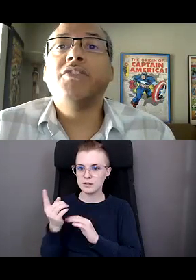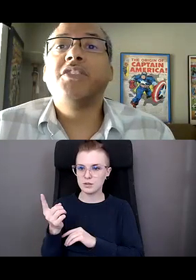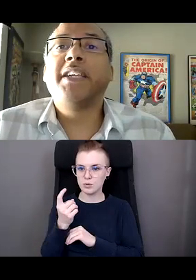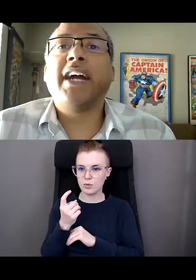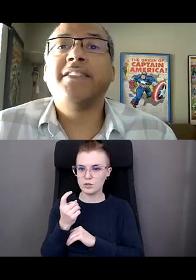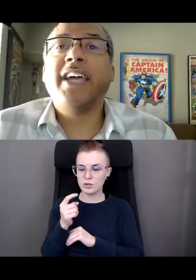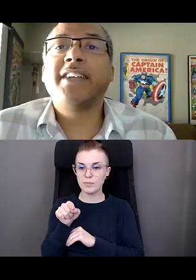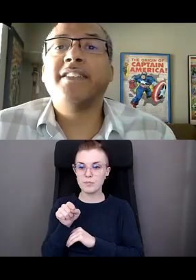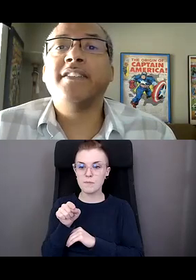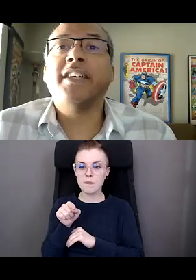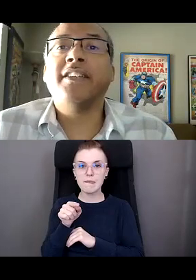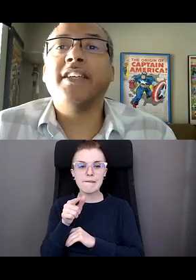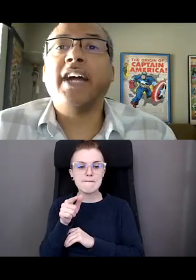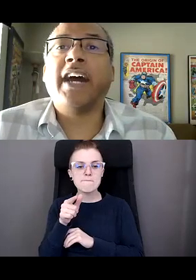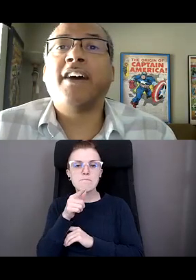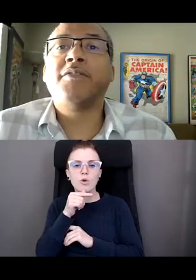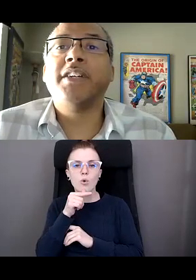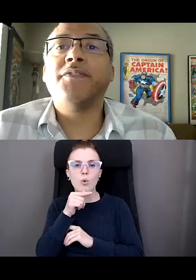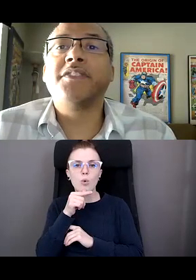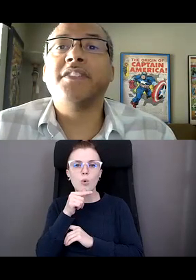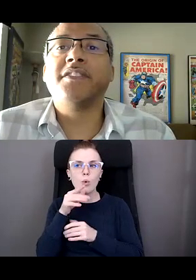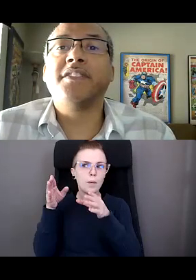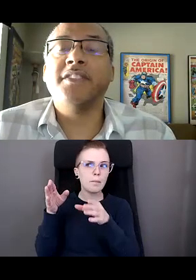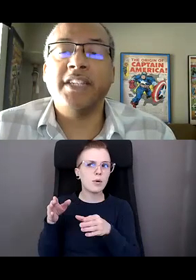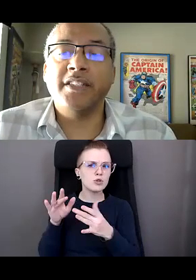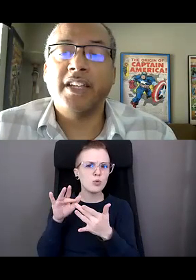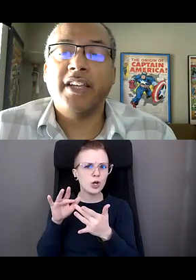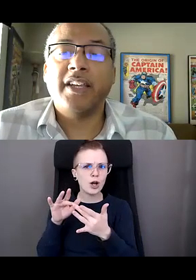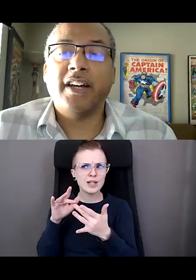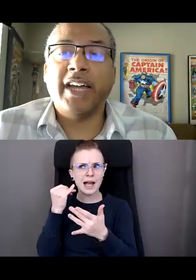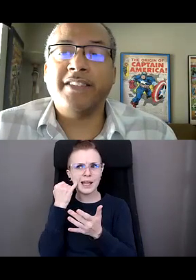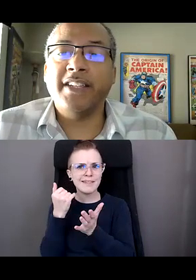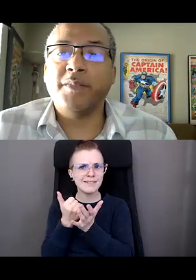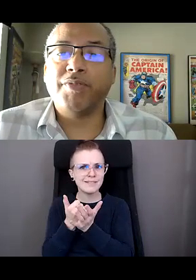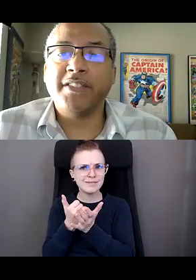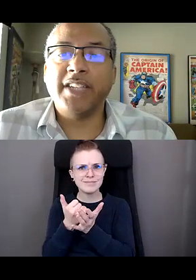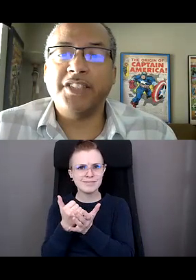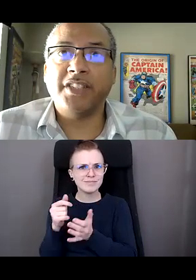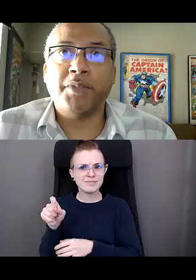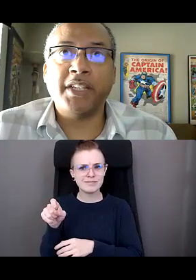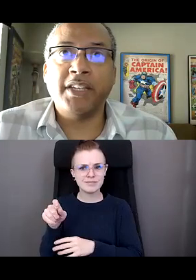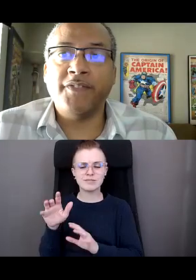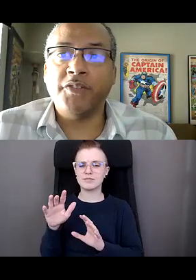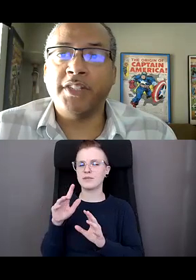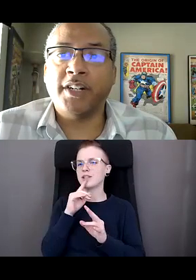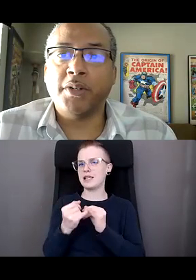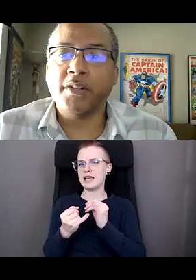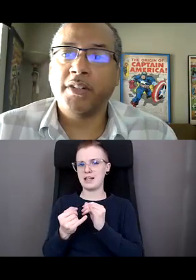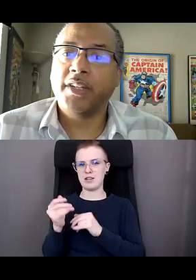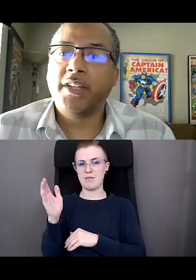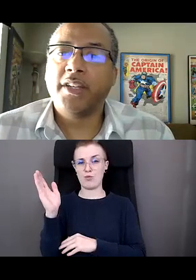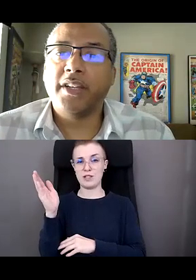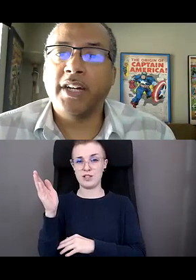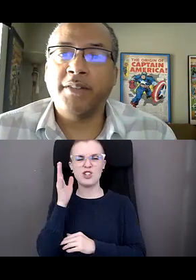Okay, who should be contacted and how, if assistance is needed? At the end of the presentation, I'm going to give you a